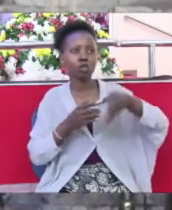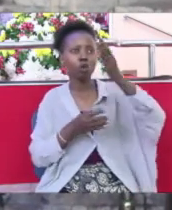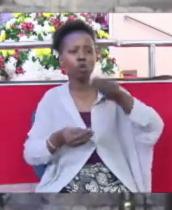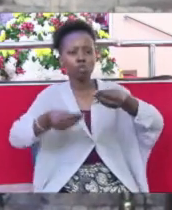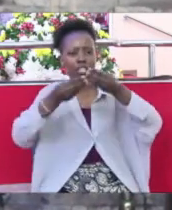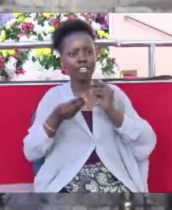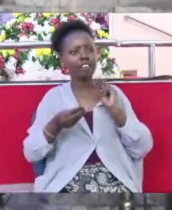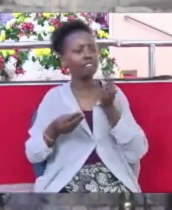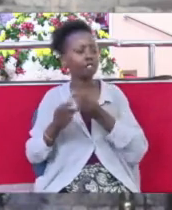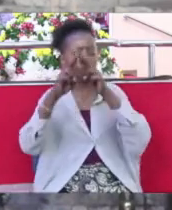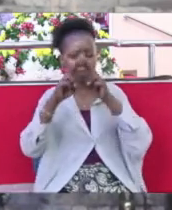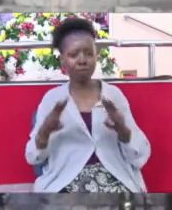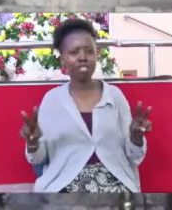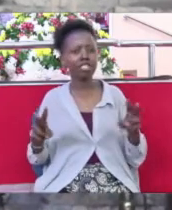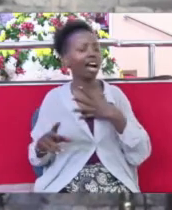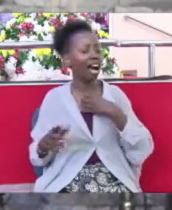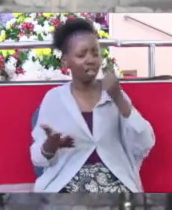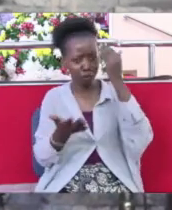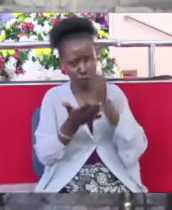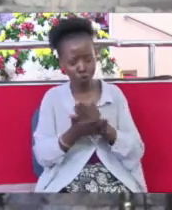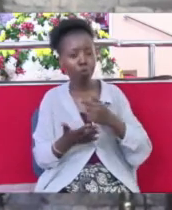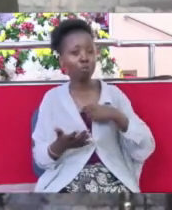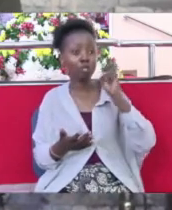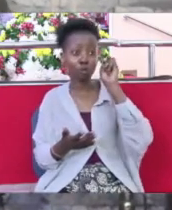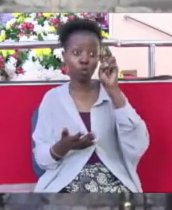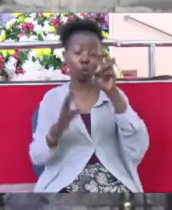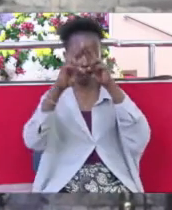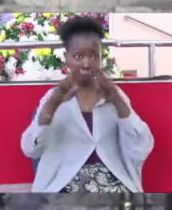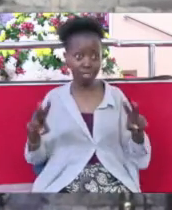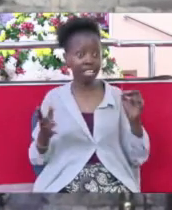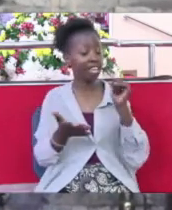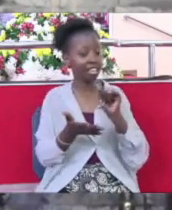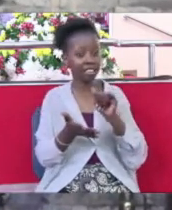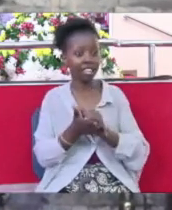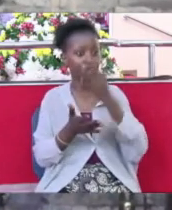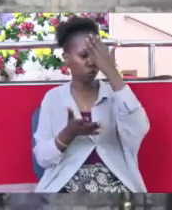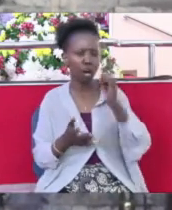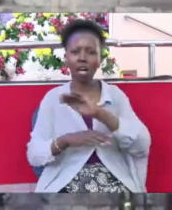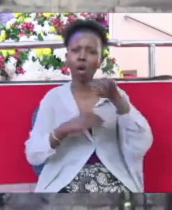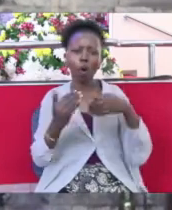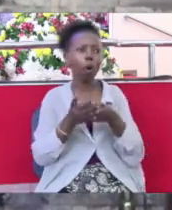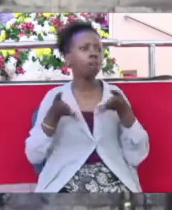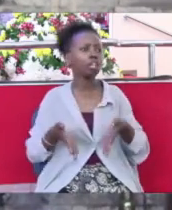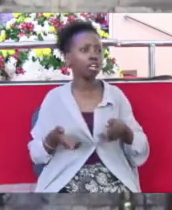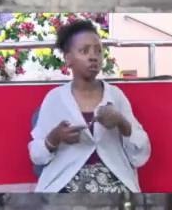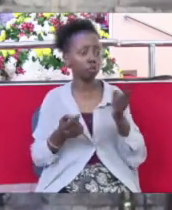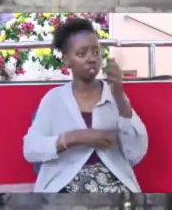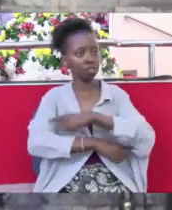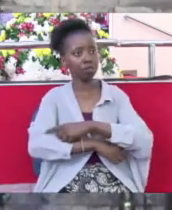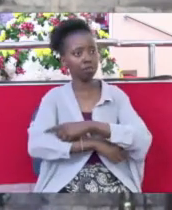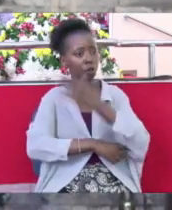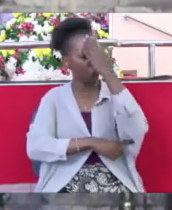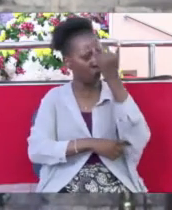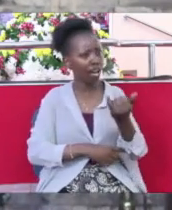na amani yake. And indeed, I saw that coming forth, and if that's why today we are all here. Na niposa niliona hiki tendeka na niposa leo tuko mahali hapa. Because God